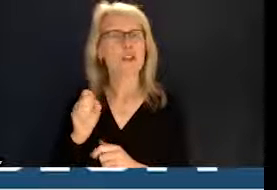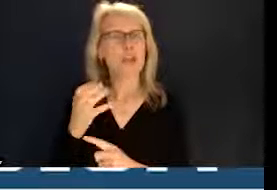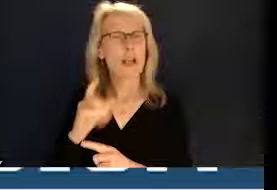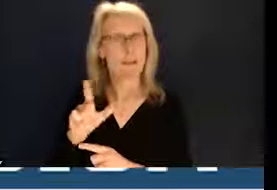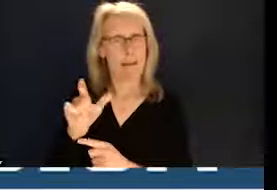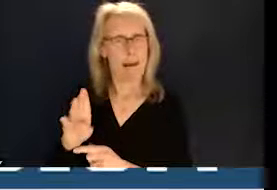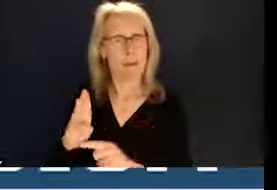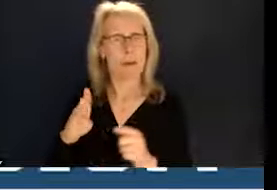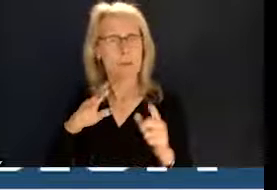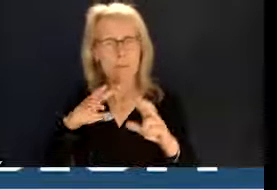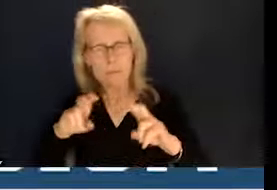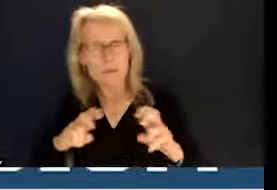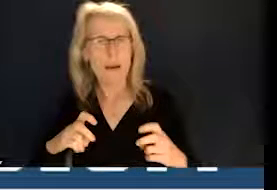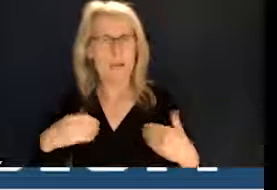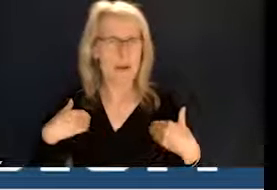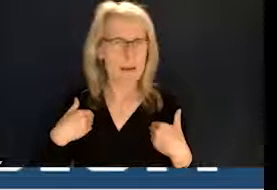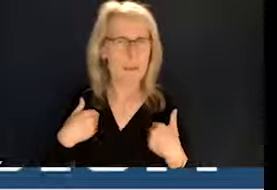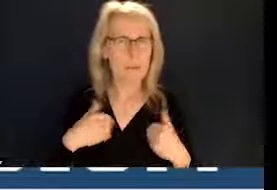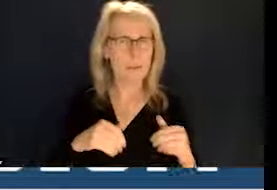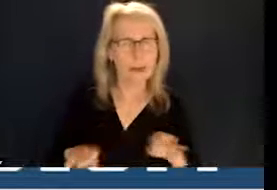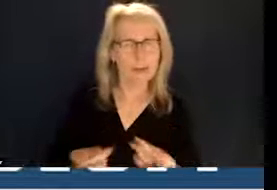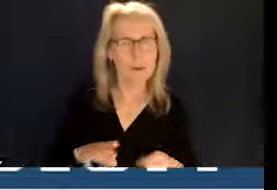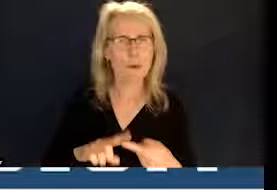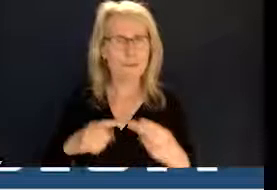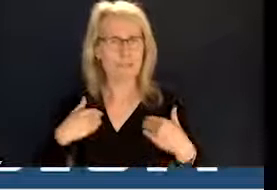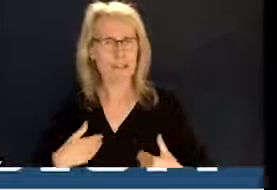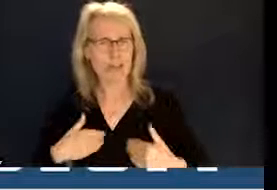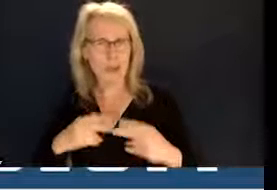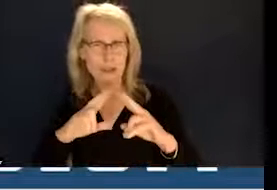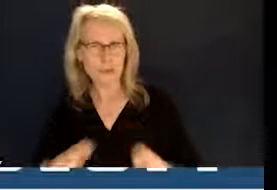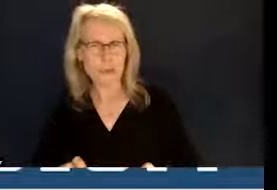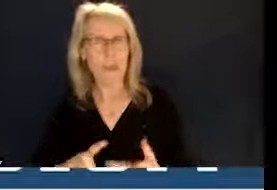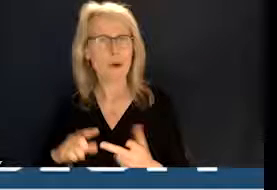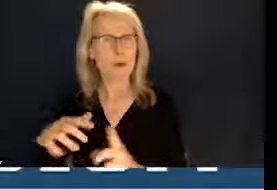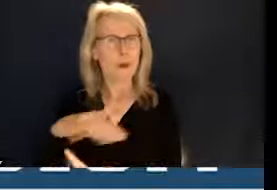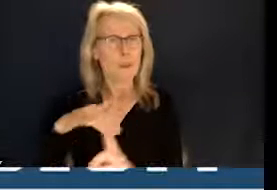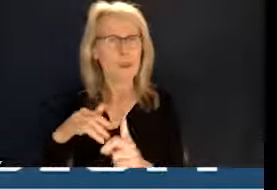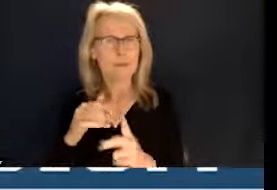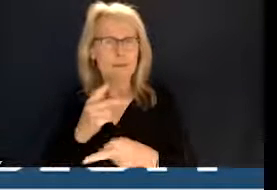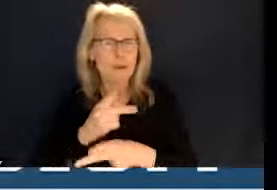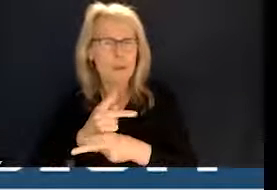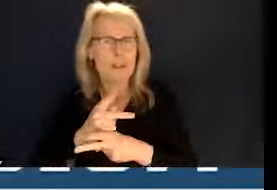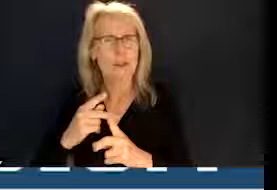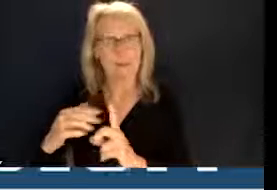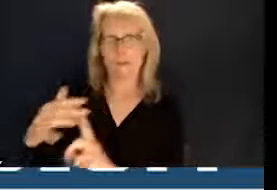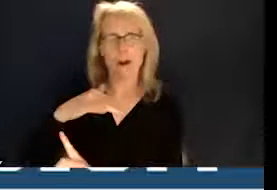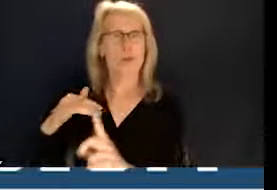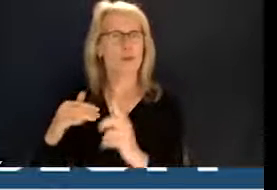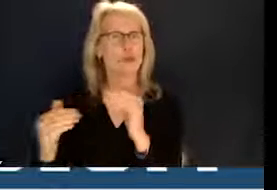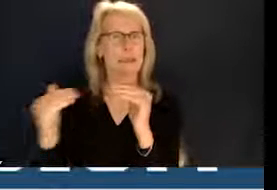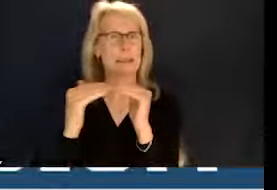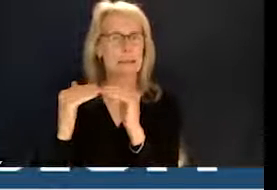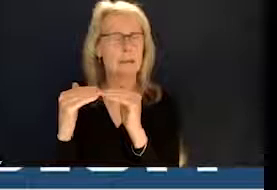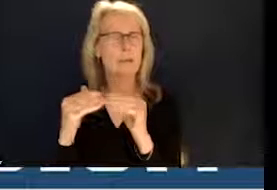behavior, physiology, urban biodiversity conservation, environmental justice, and One Health to investigate